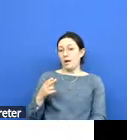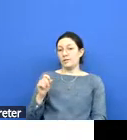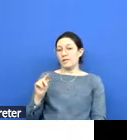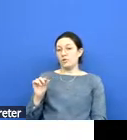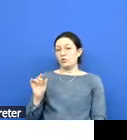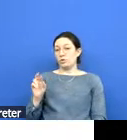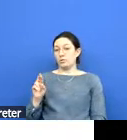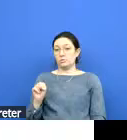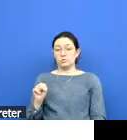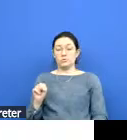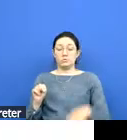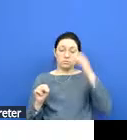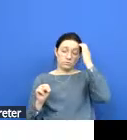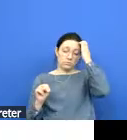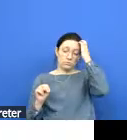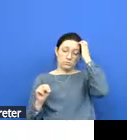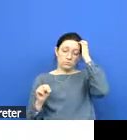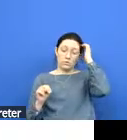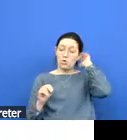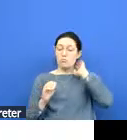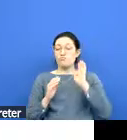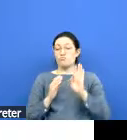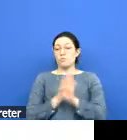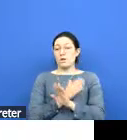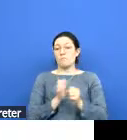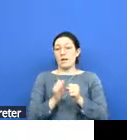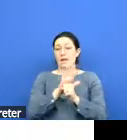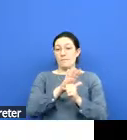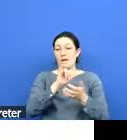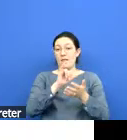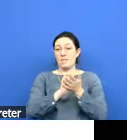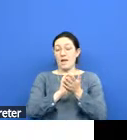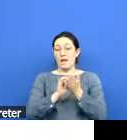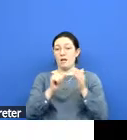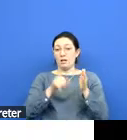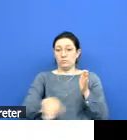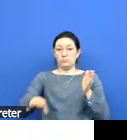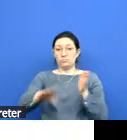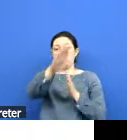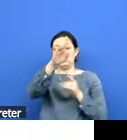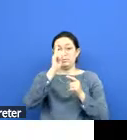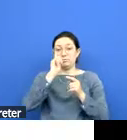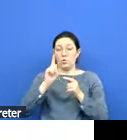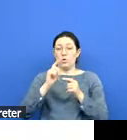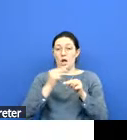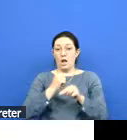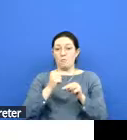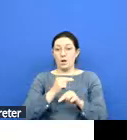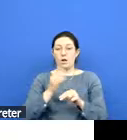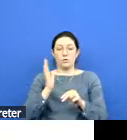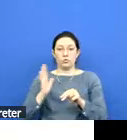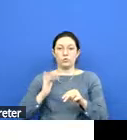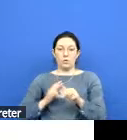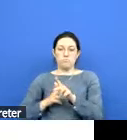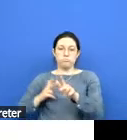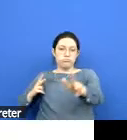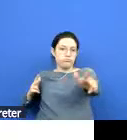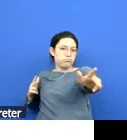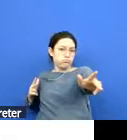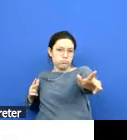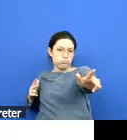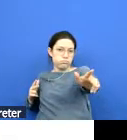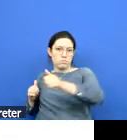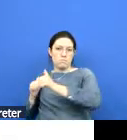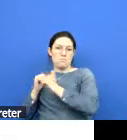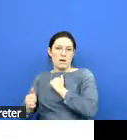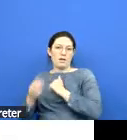pre-pandemic, that on-ramp to the expressway used to back up past the Tim Hortons.